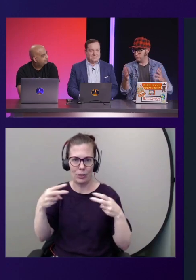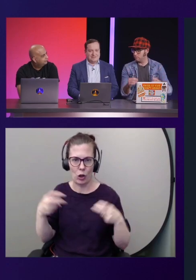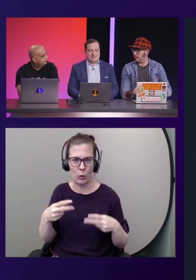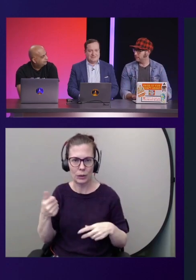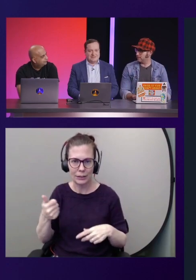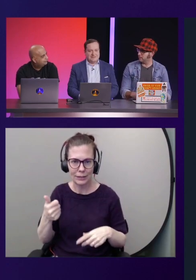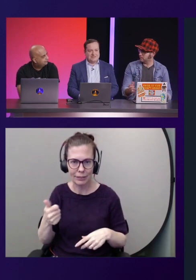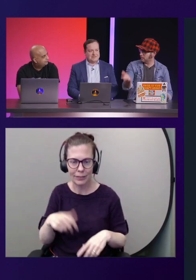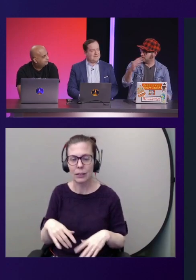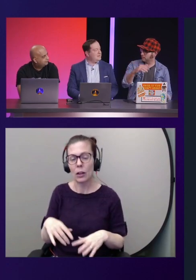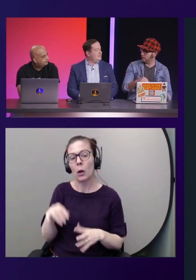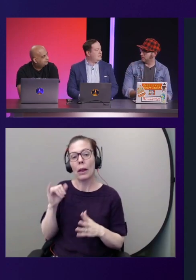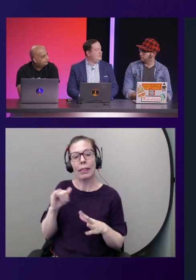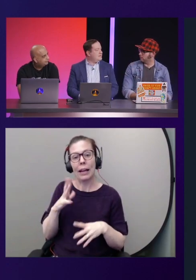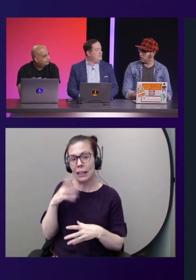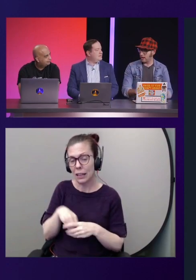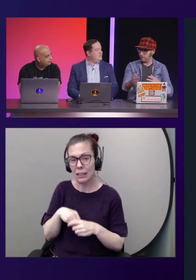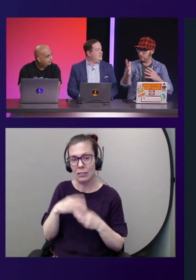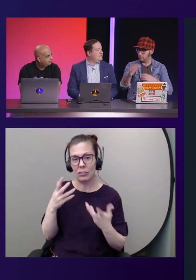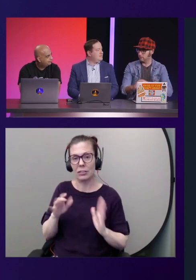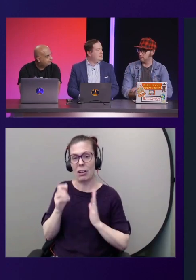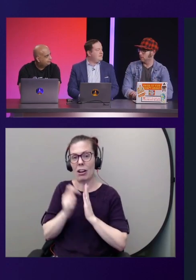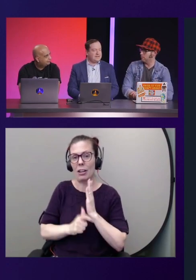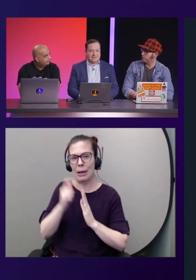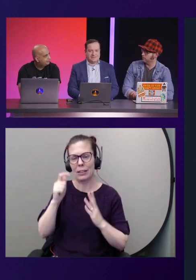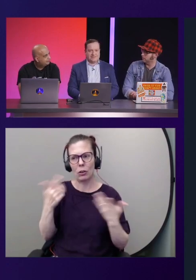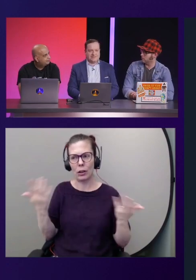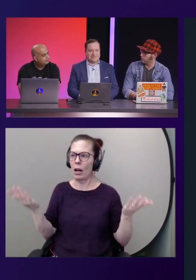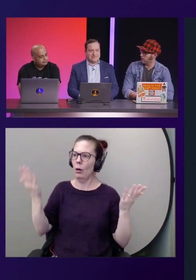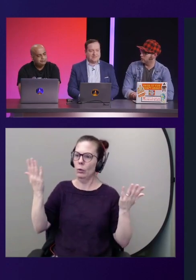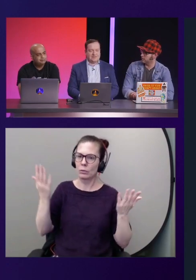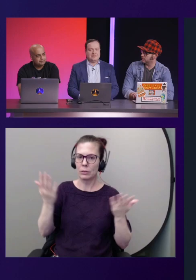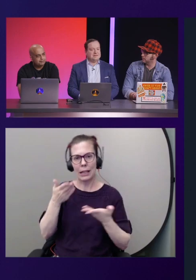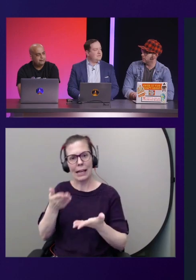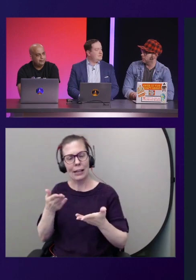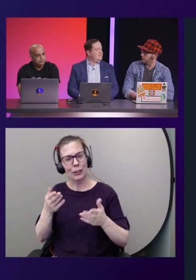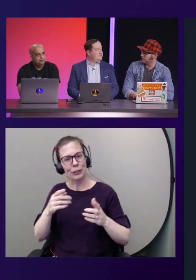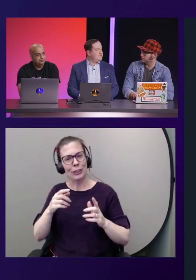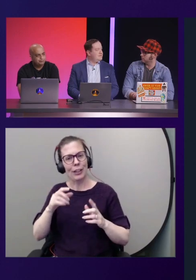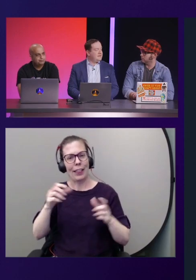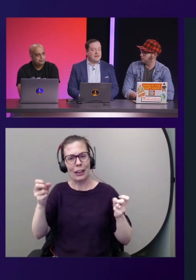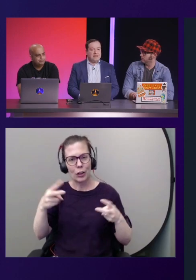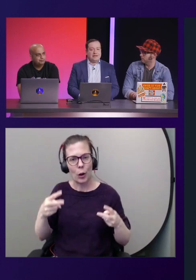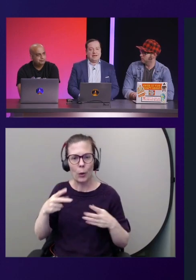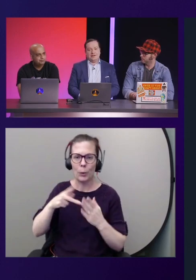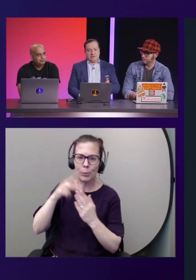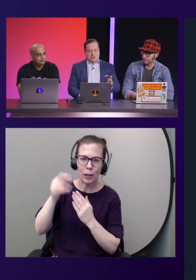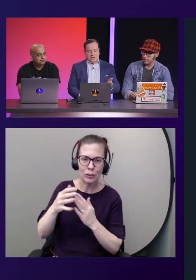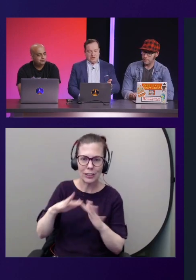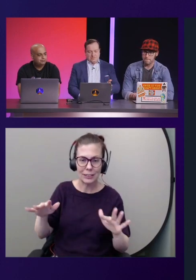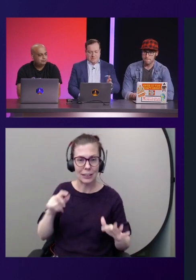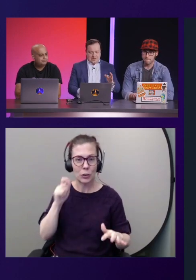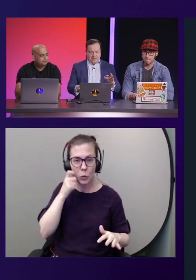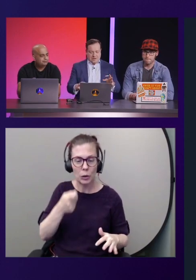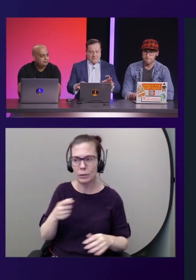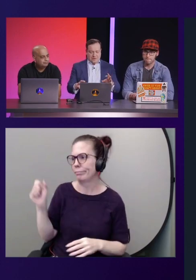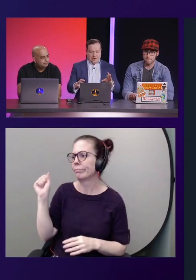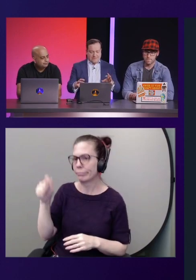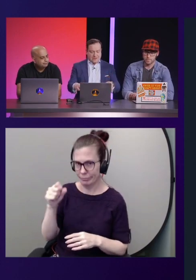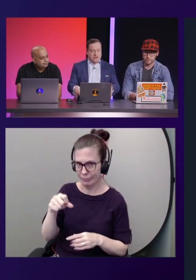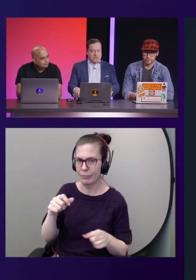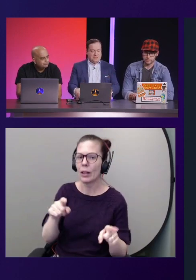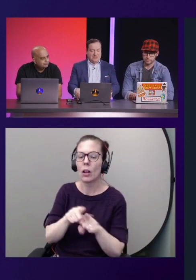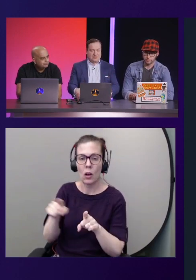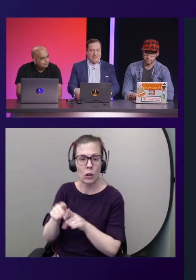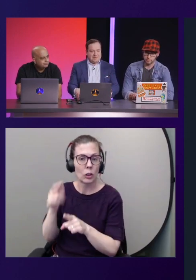that just baked in as oh yeah, these are the repos, these are the projects, these are the things. That's really cool. Yeah, and also, if you